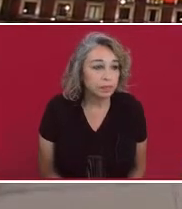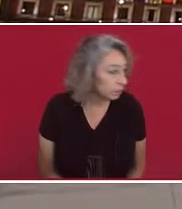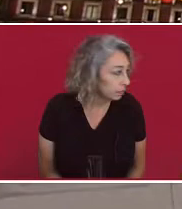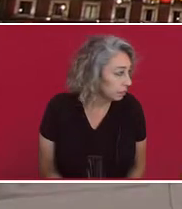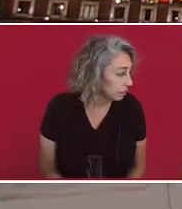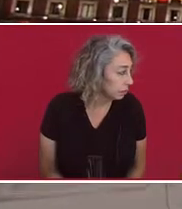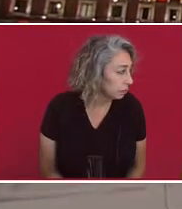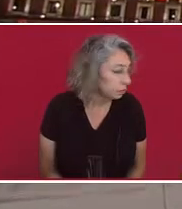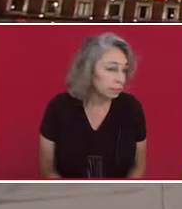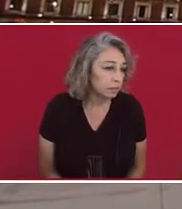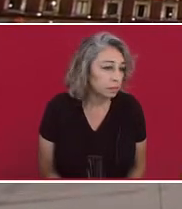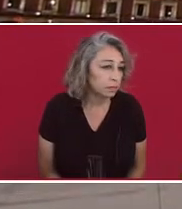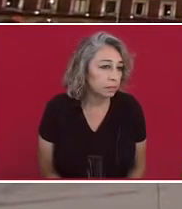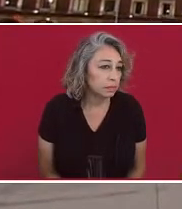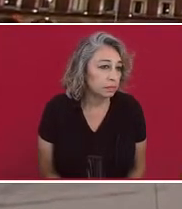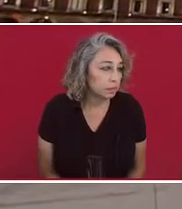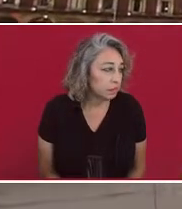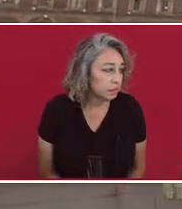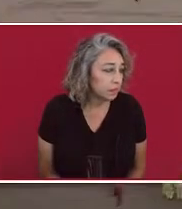Defensa Nacional.